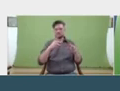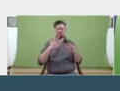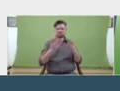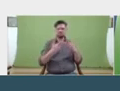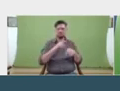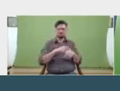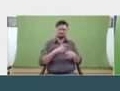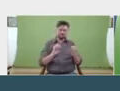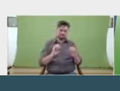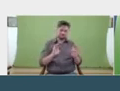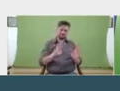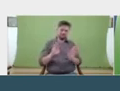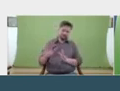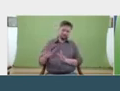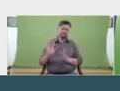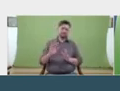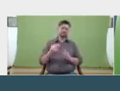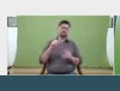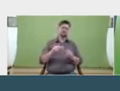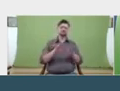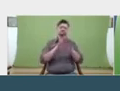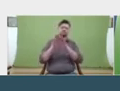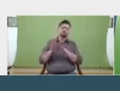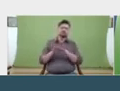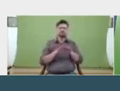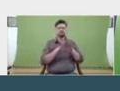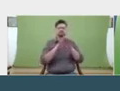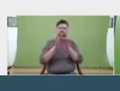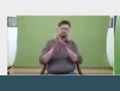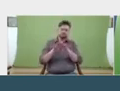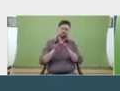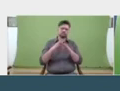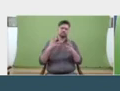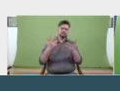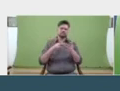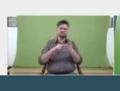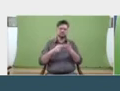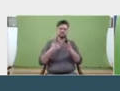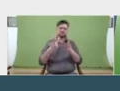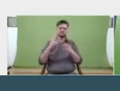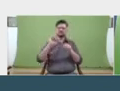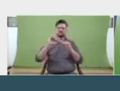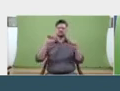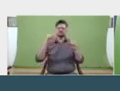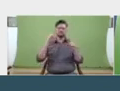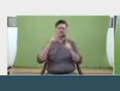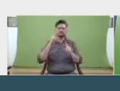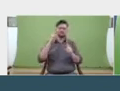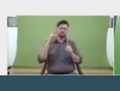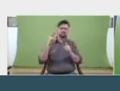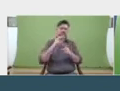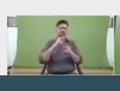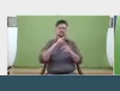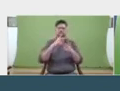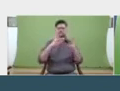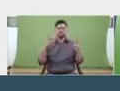straight away go to uh standardization and the existing views on standardization is very important to figure this out